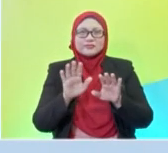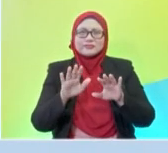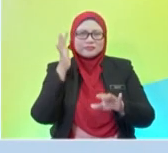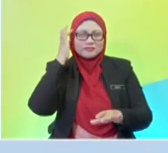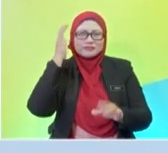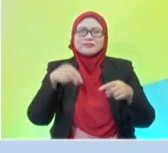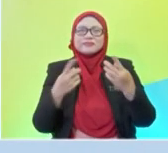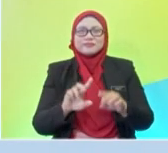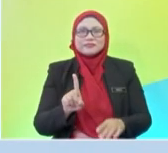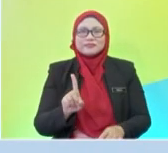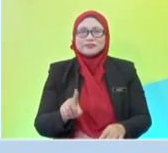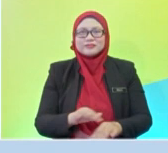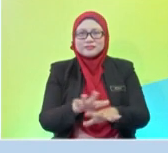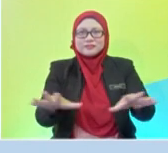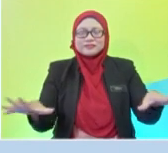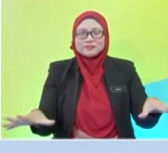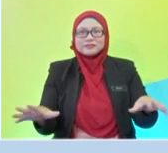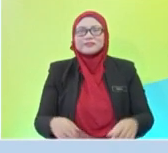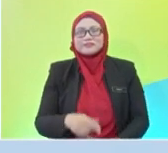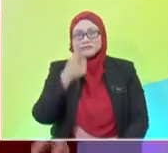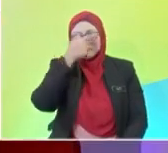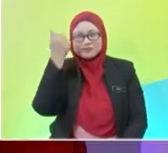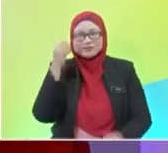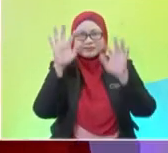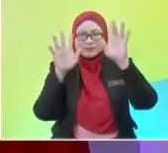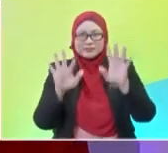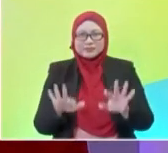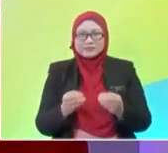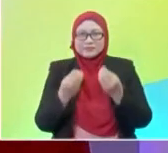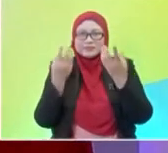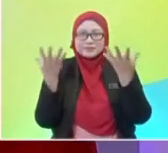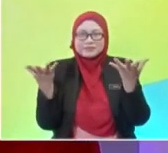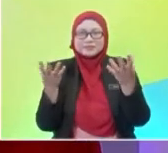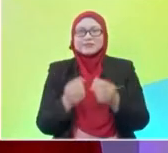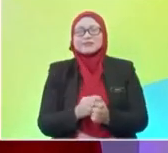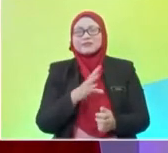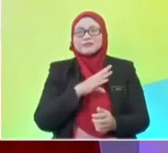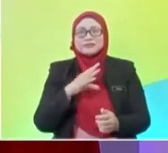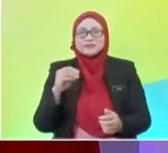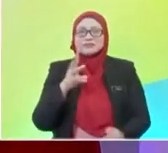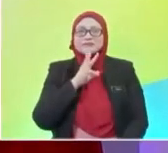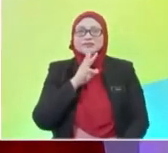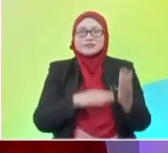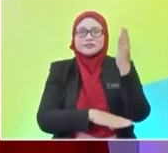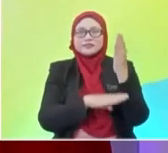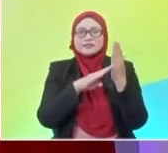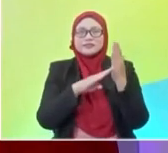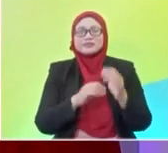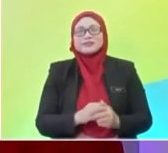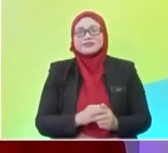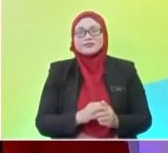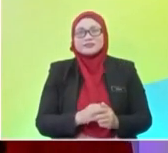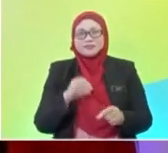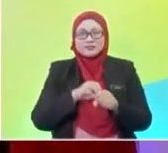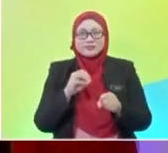see. Okay, it's usually caused by heavy rains, so the water level will rise, sinking the house, houses,